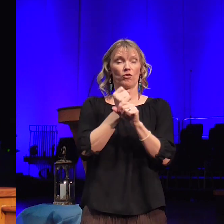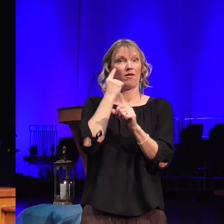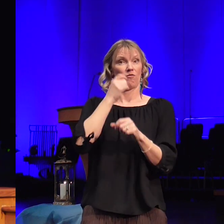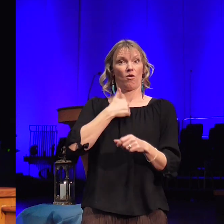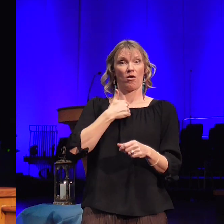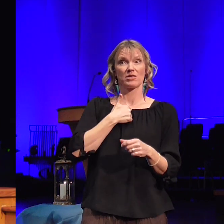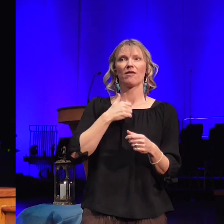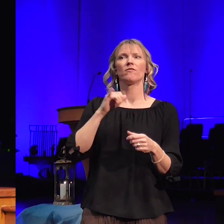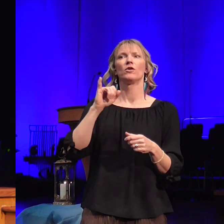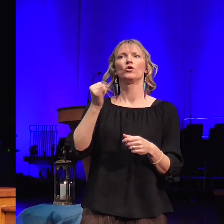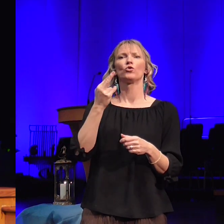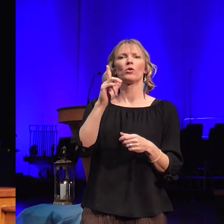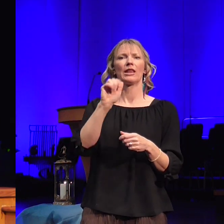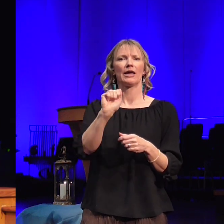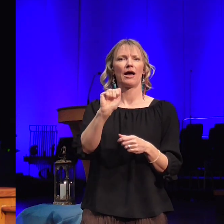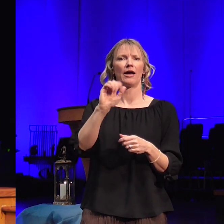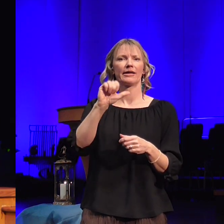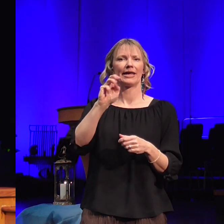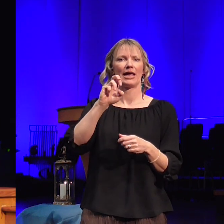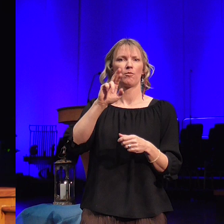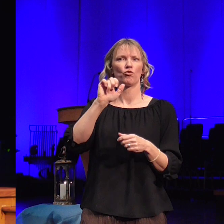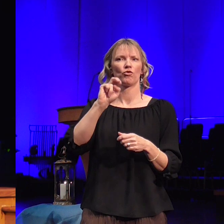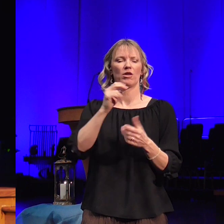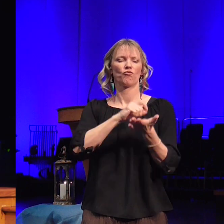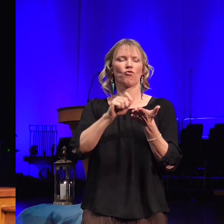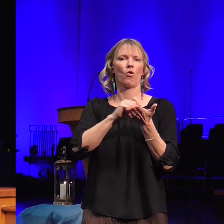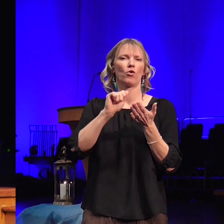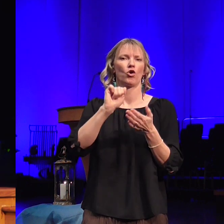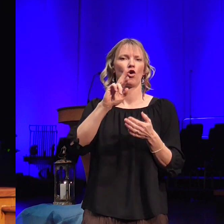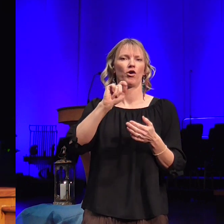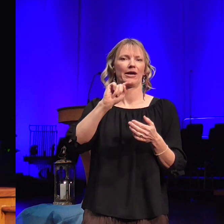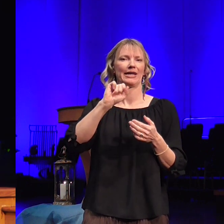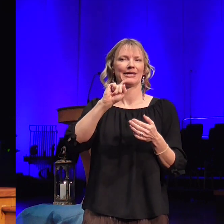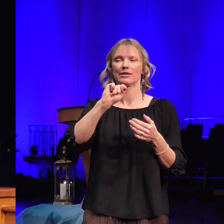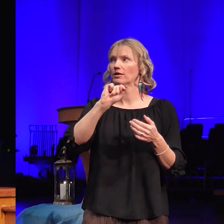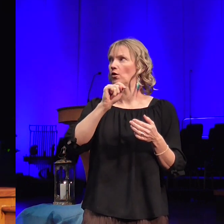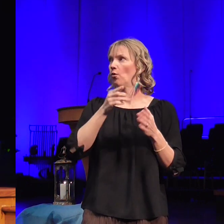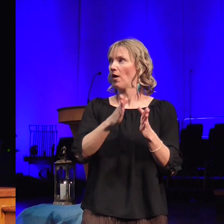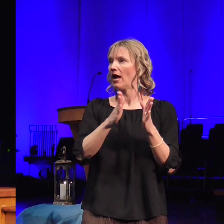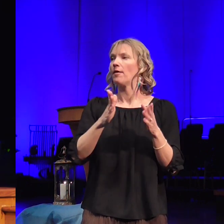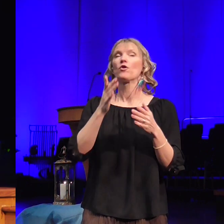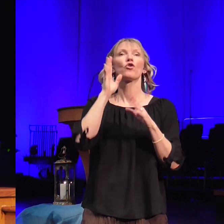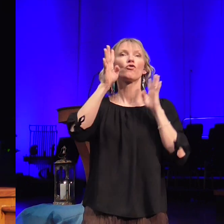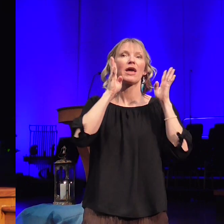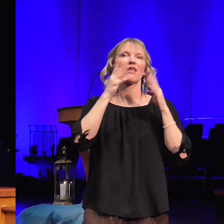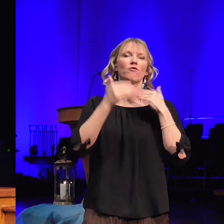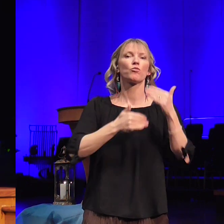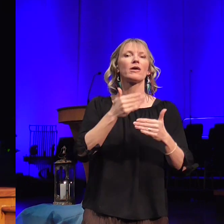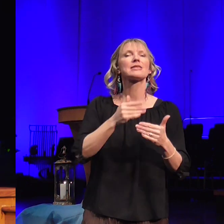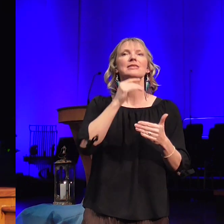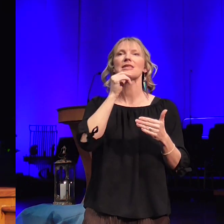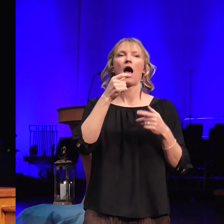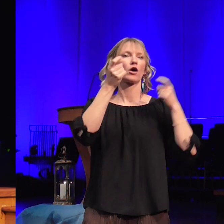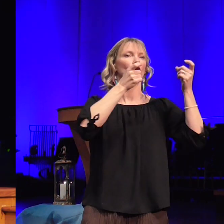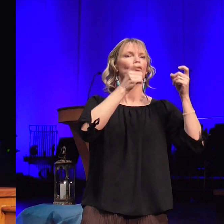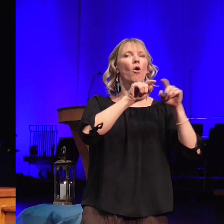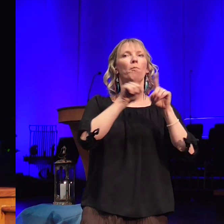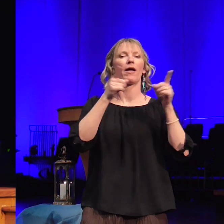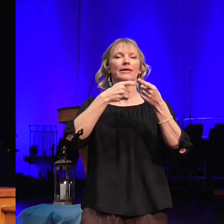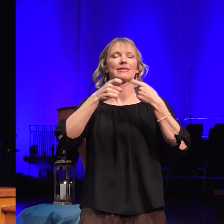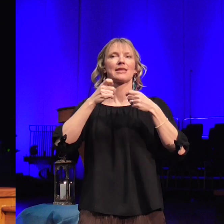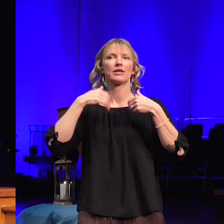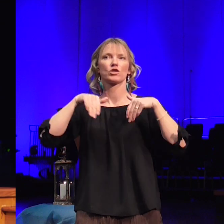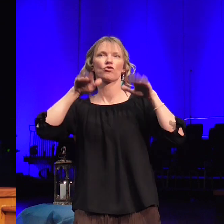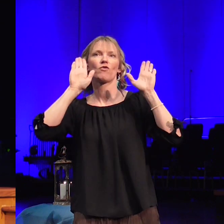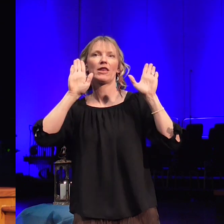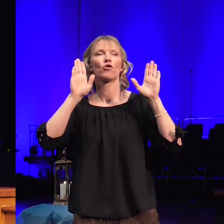know, Julia Cameron, who wrote the Artist's Way, she said that the creative process is not one of control, but of surrender. And it's not, I